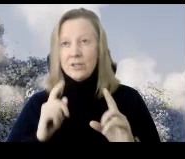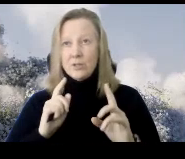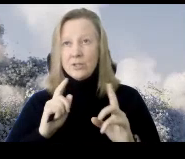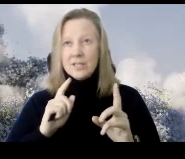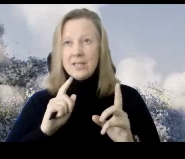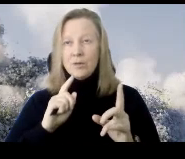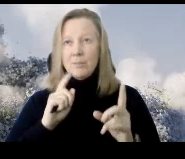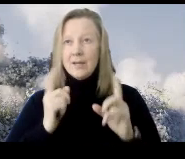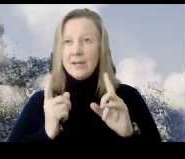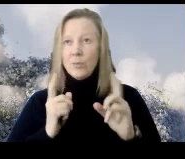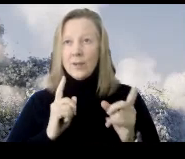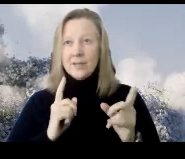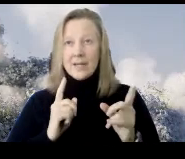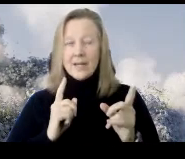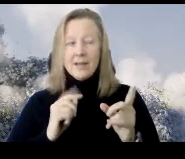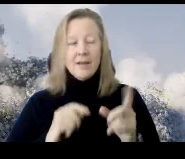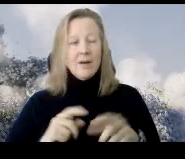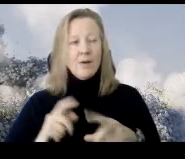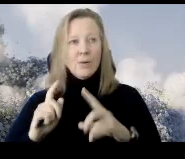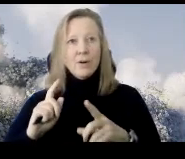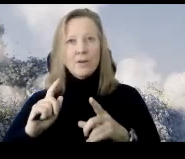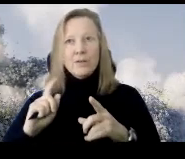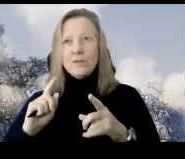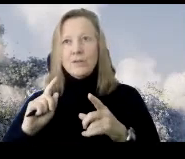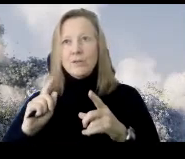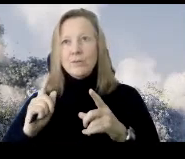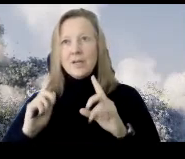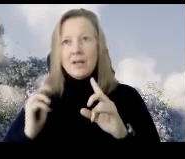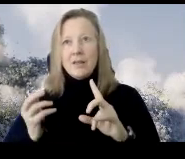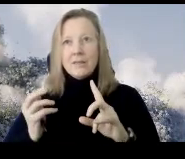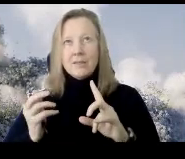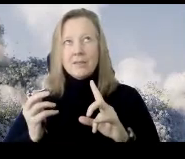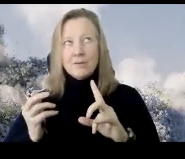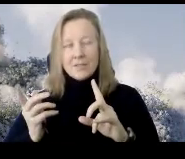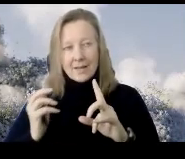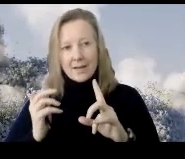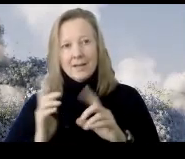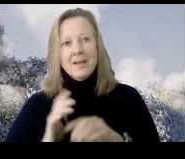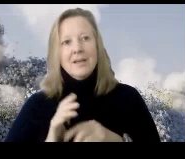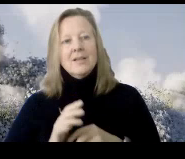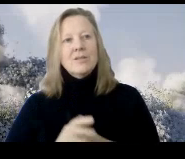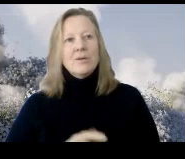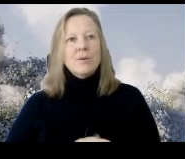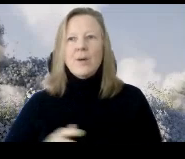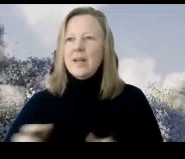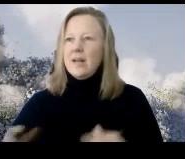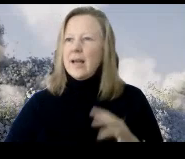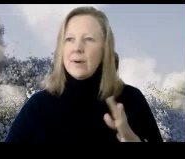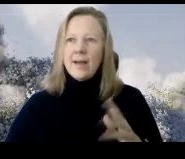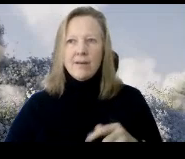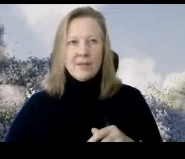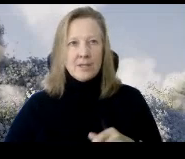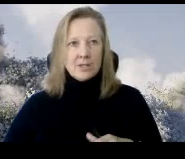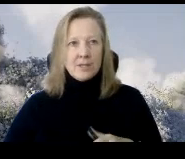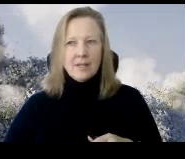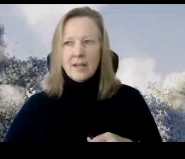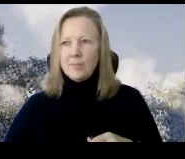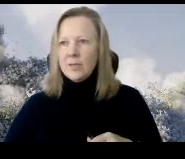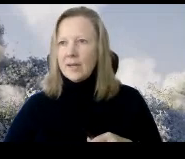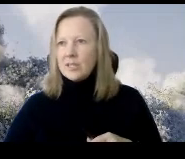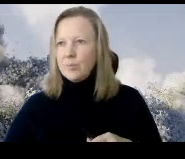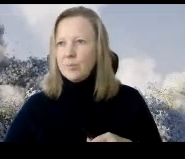each, and they're usually either Monday, Wednesday, or Tuesday, Thursday. So, and an hour and a half